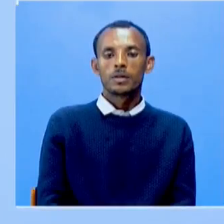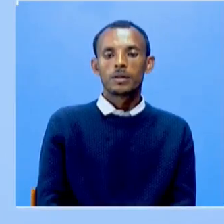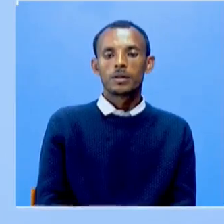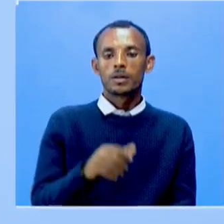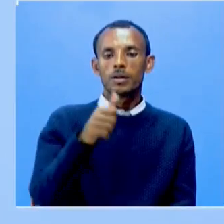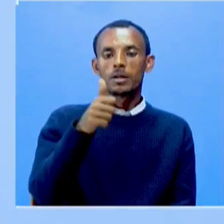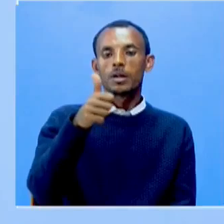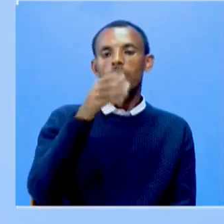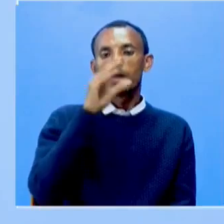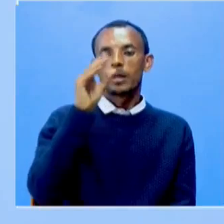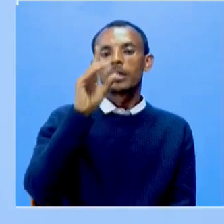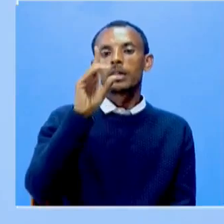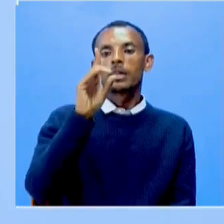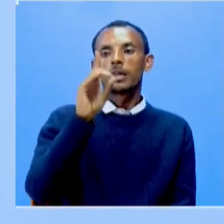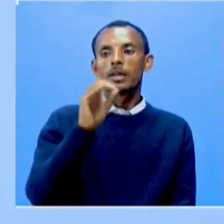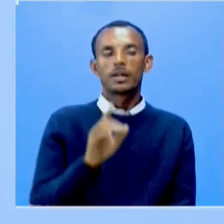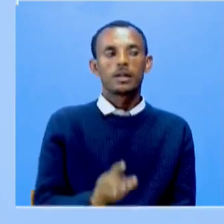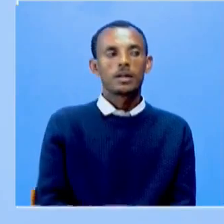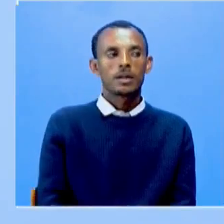AB,